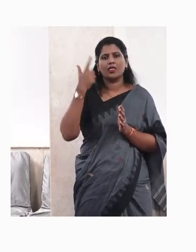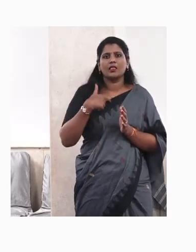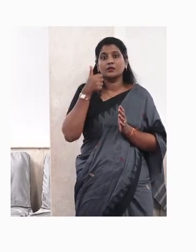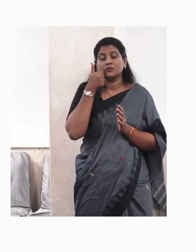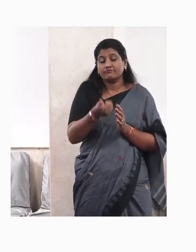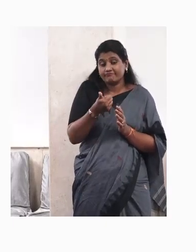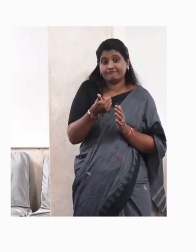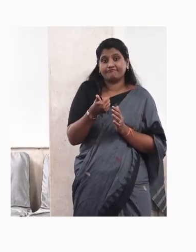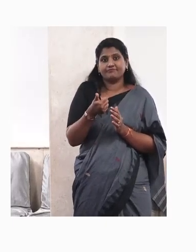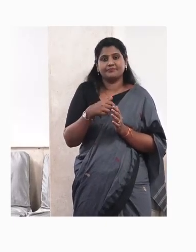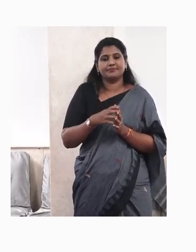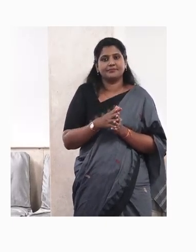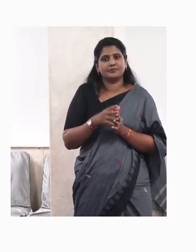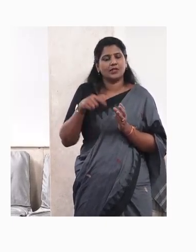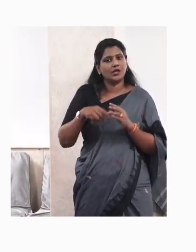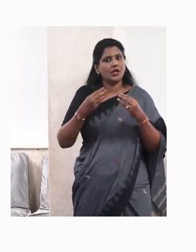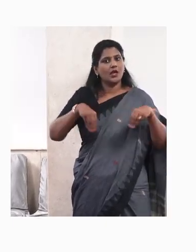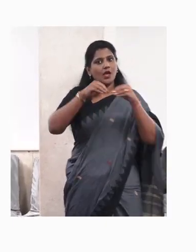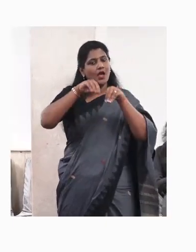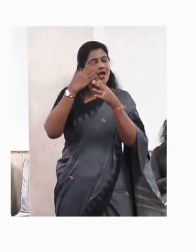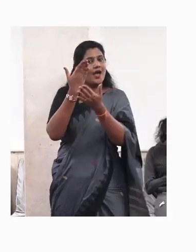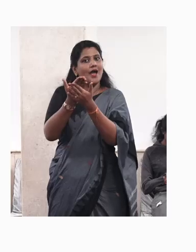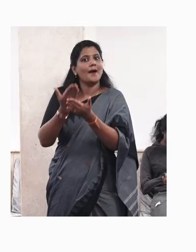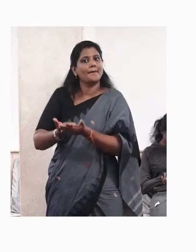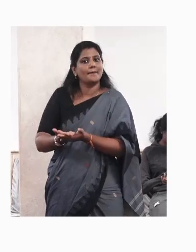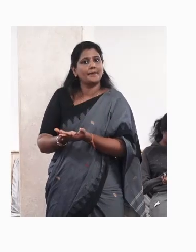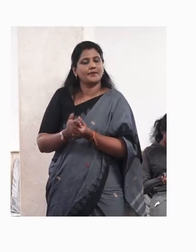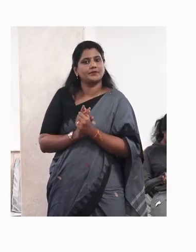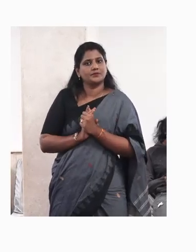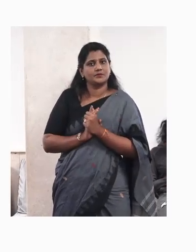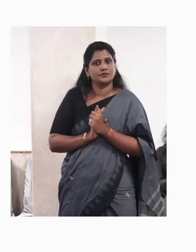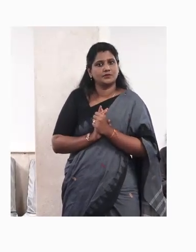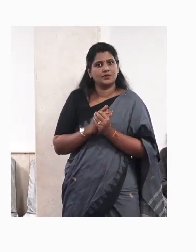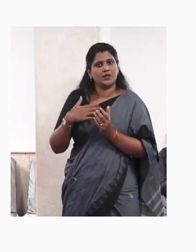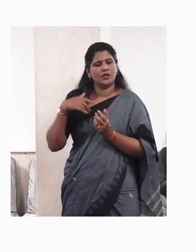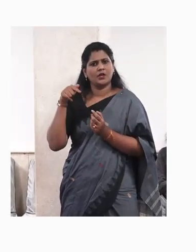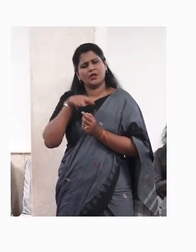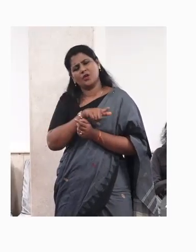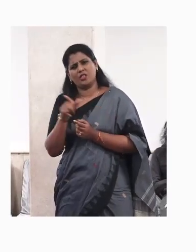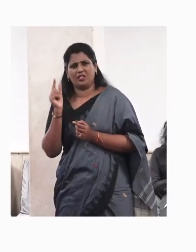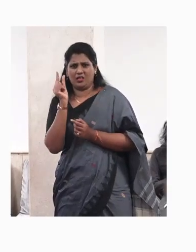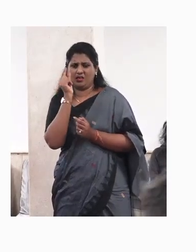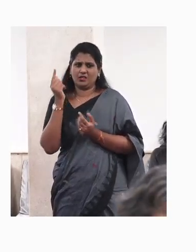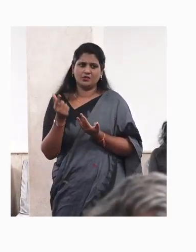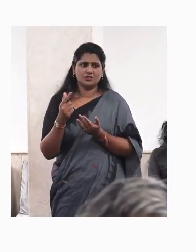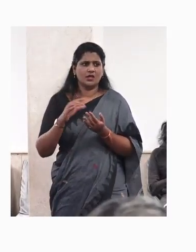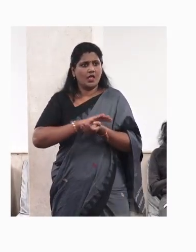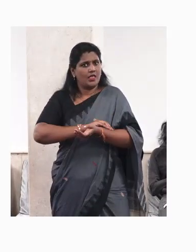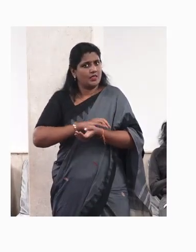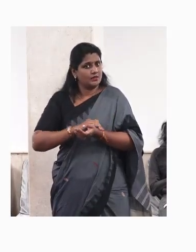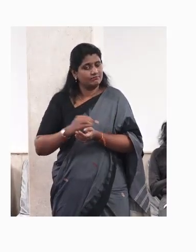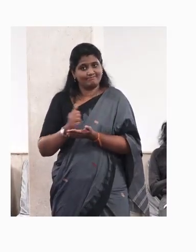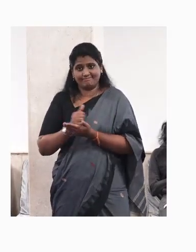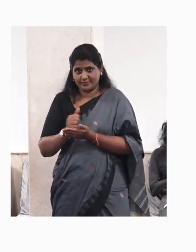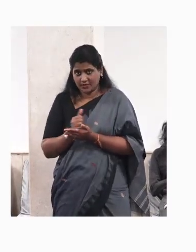open dialogue is that it's more about the approach. So you can use it as a therapeutic practice